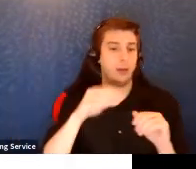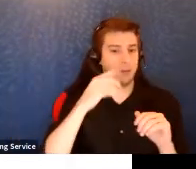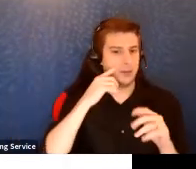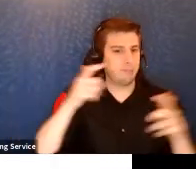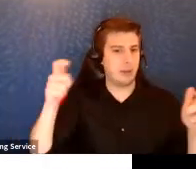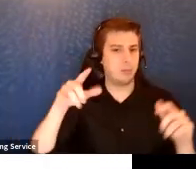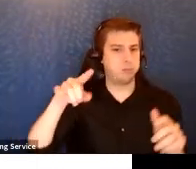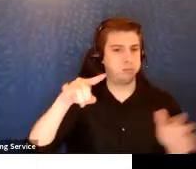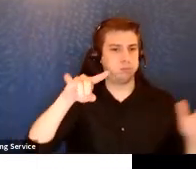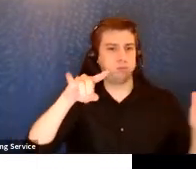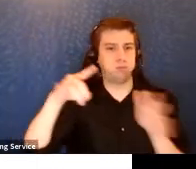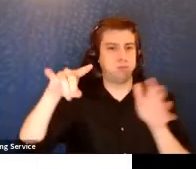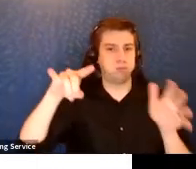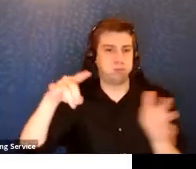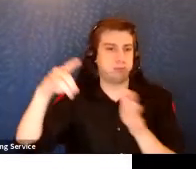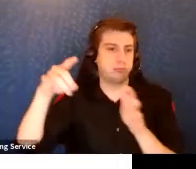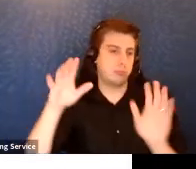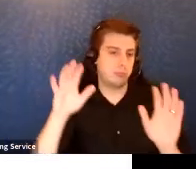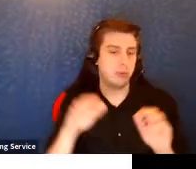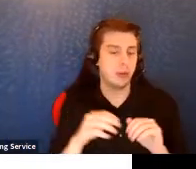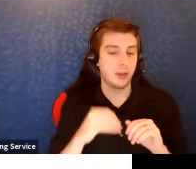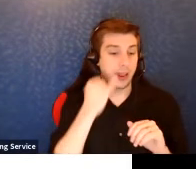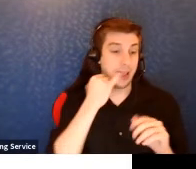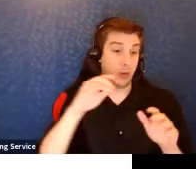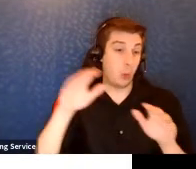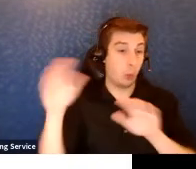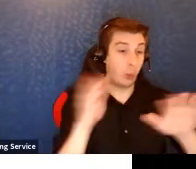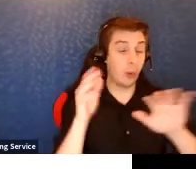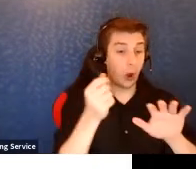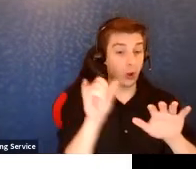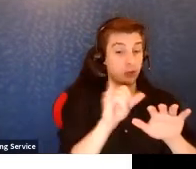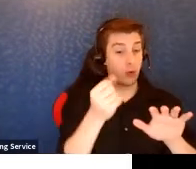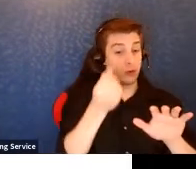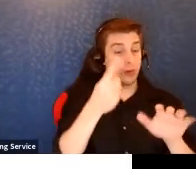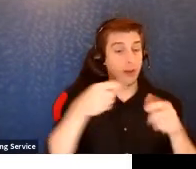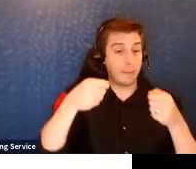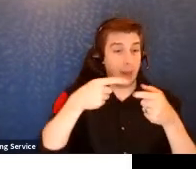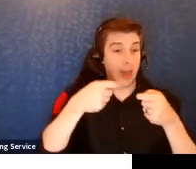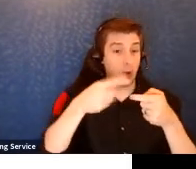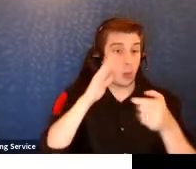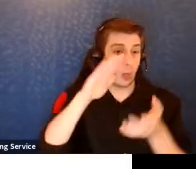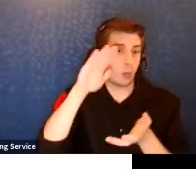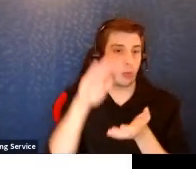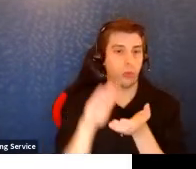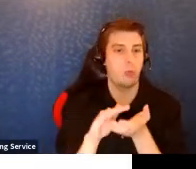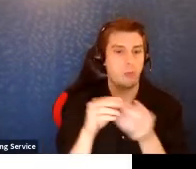will increase dramatically, and we may need to end our flights earlier than we expect.